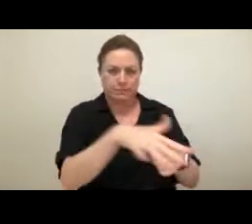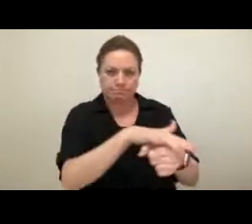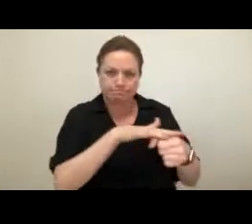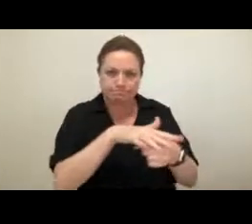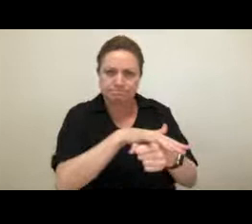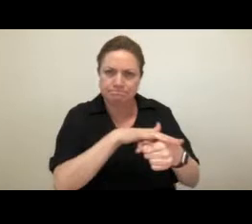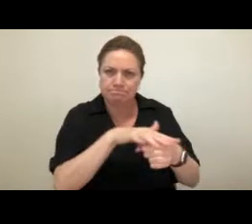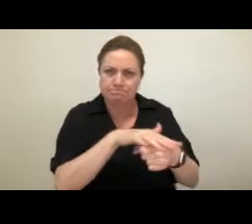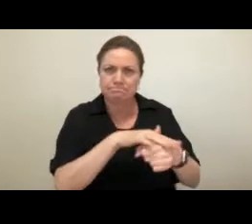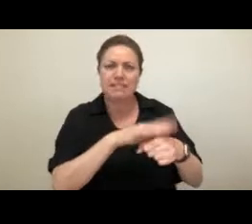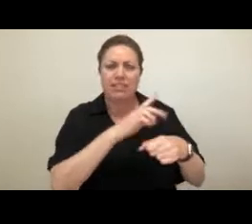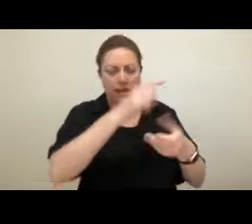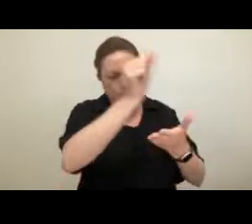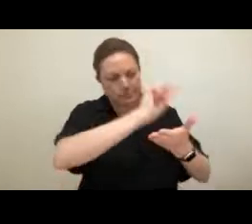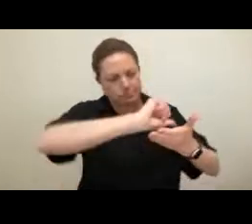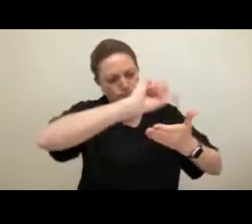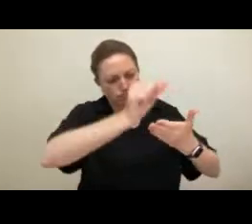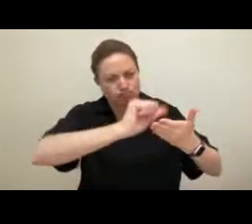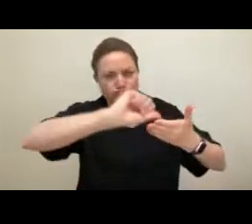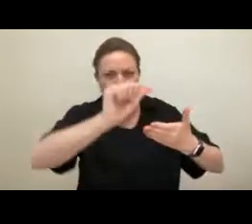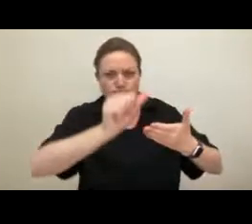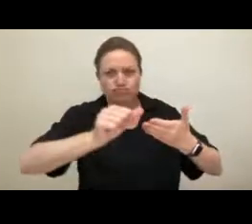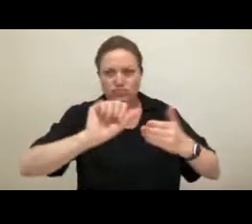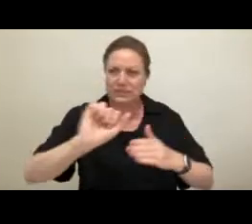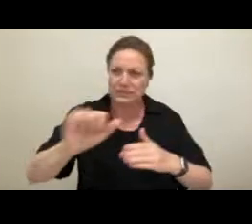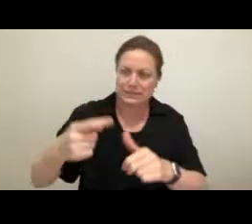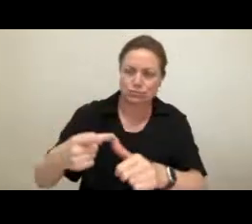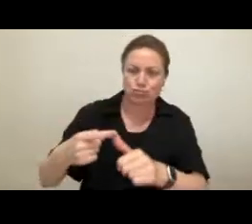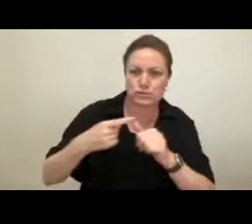bronze plaques, which are scattered like papers